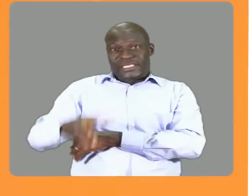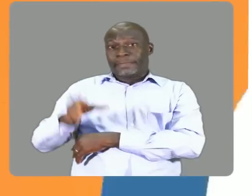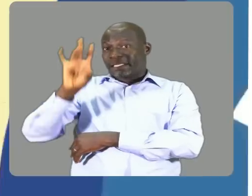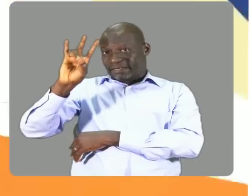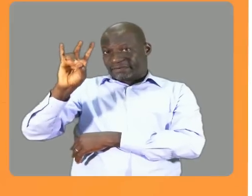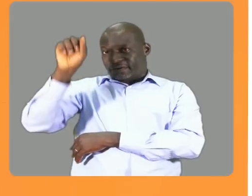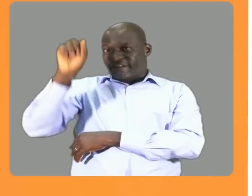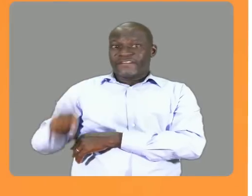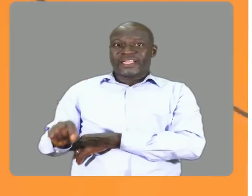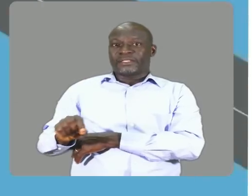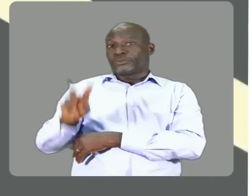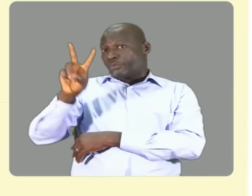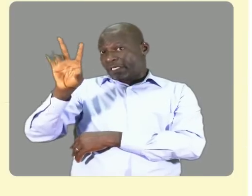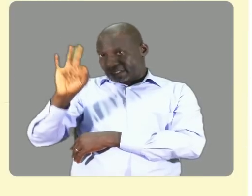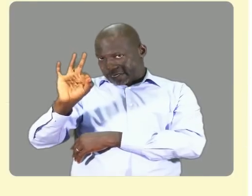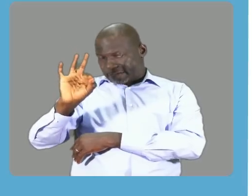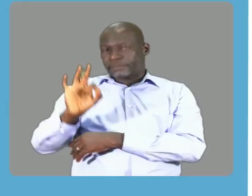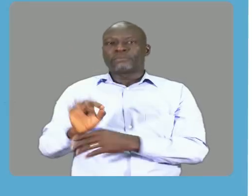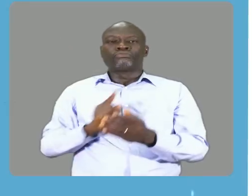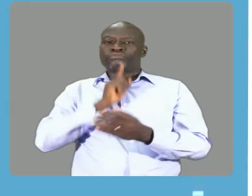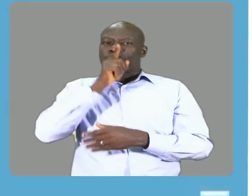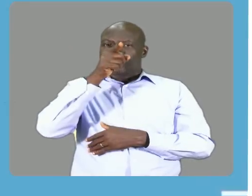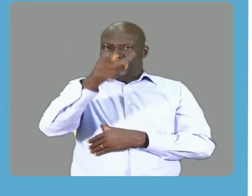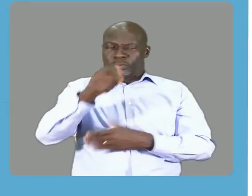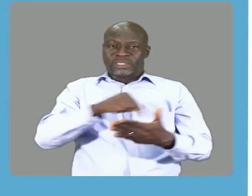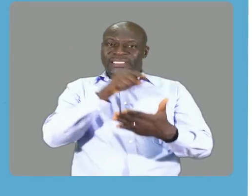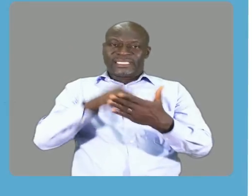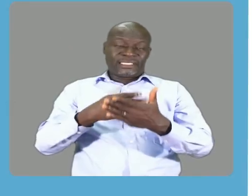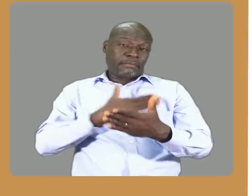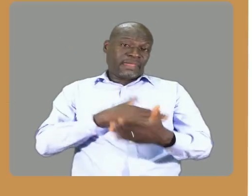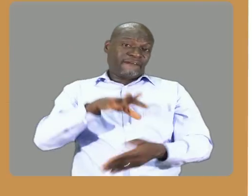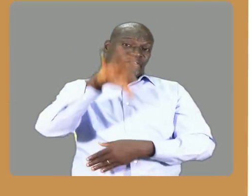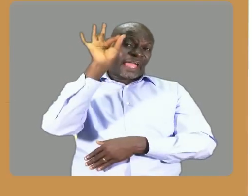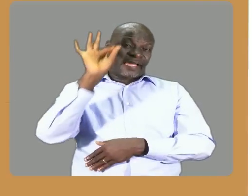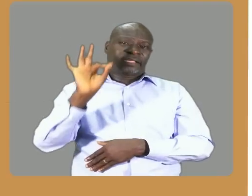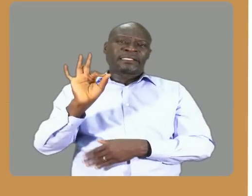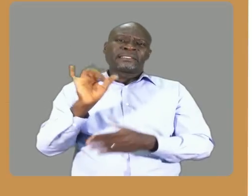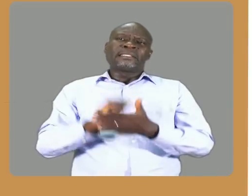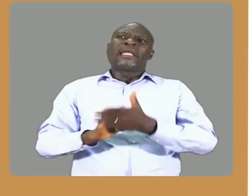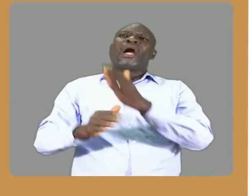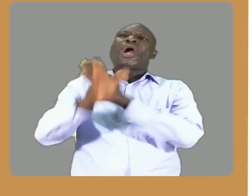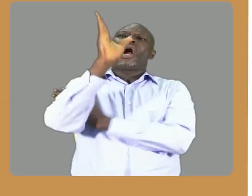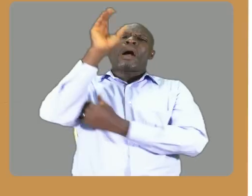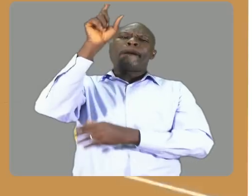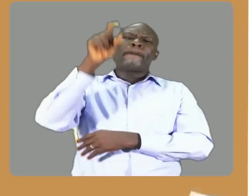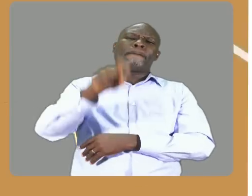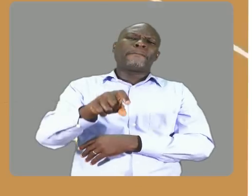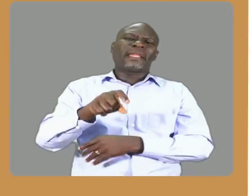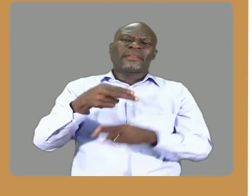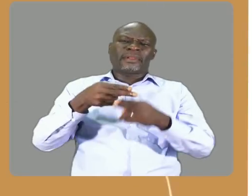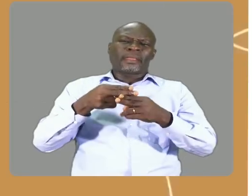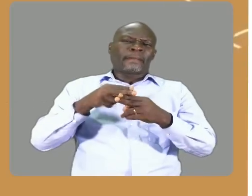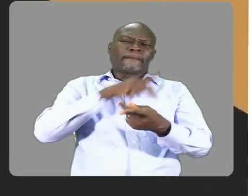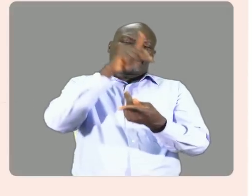truly this only I have found that God made man